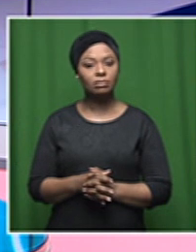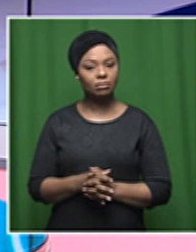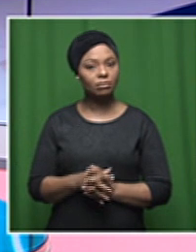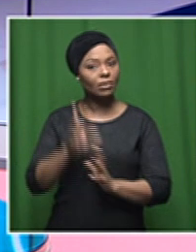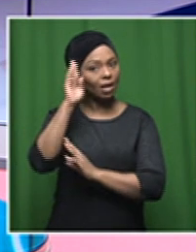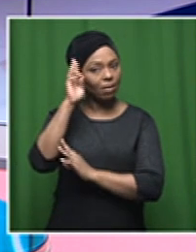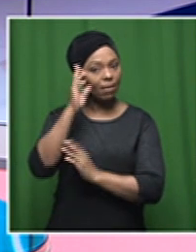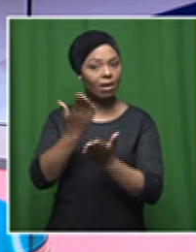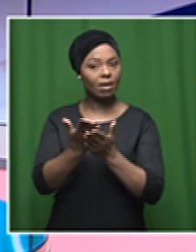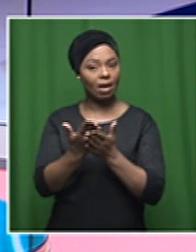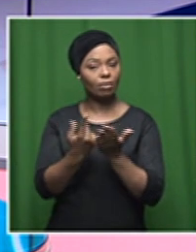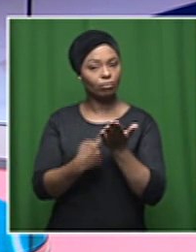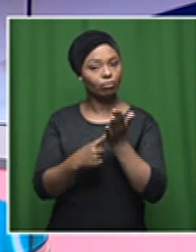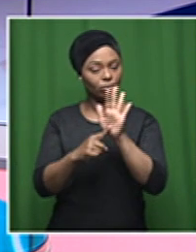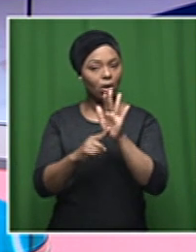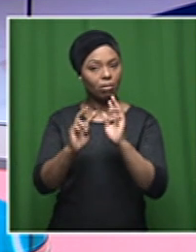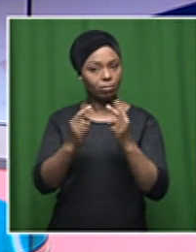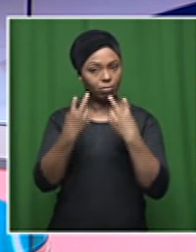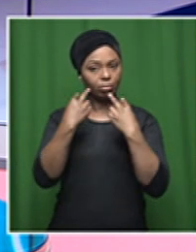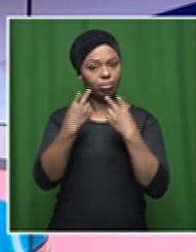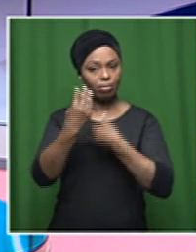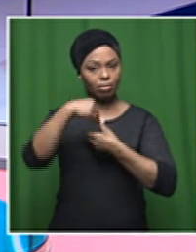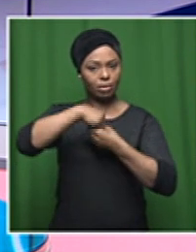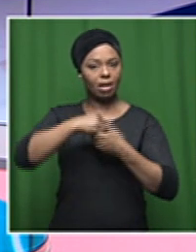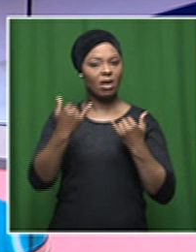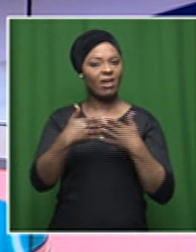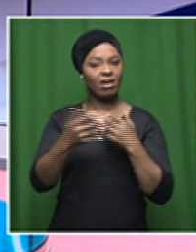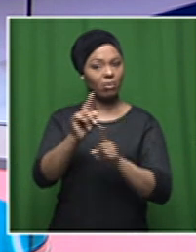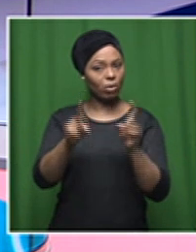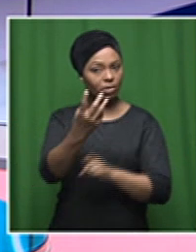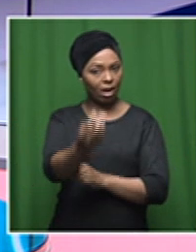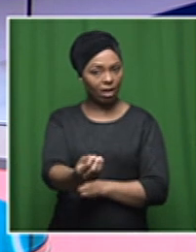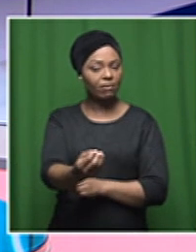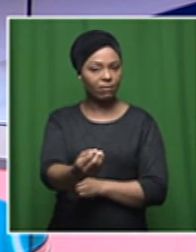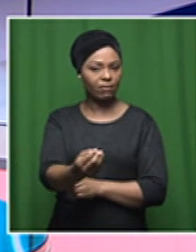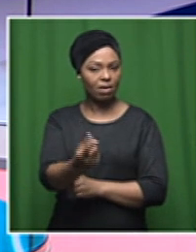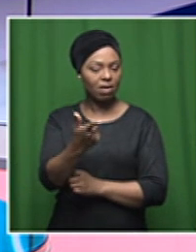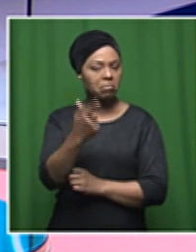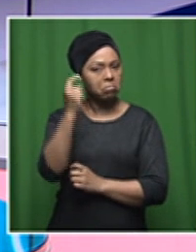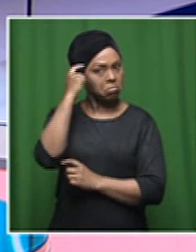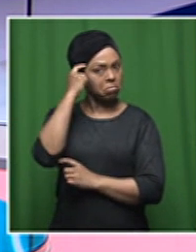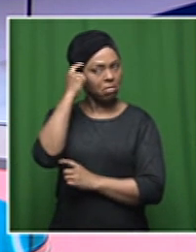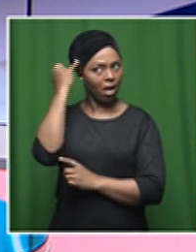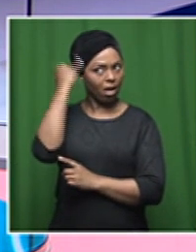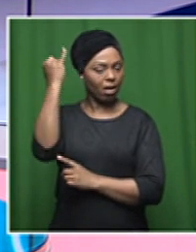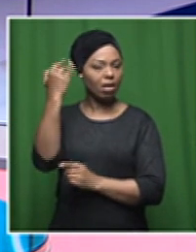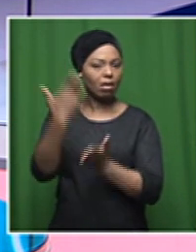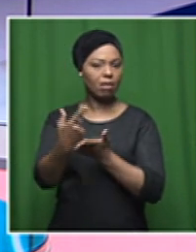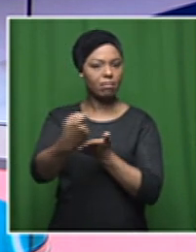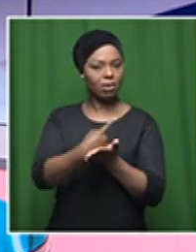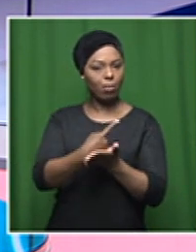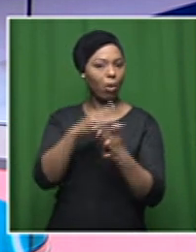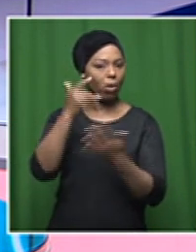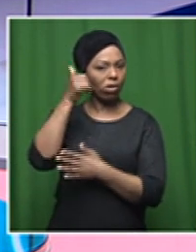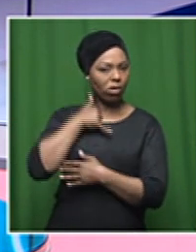Remember that you can be part of the show by asking the guests that we'll have on any question that you may have on your mind by simply sharing your view on what we're discussing.